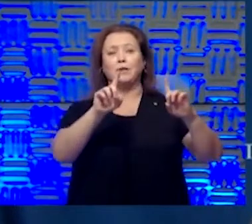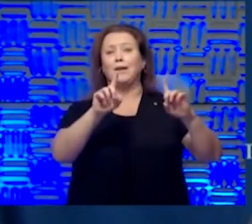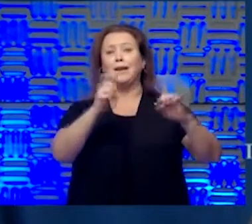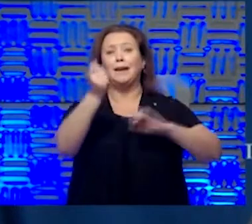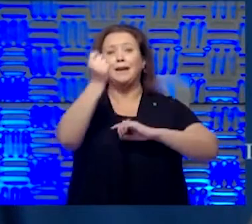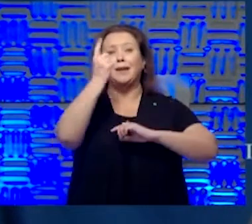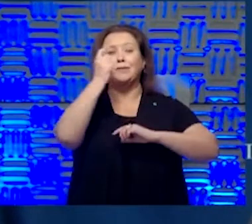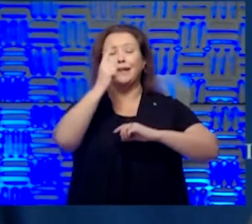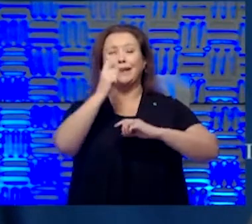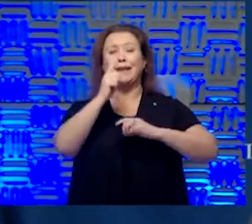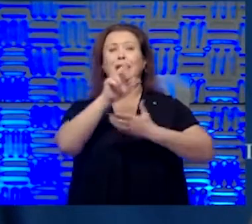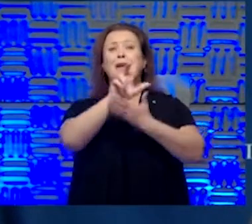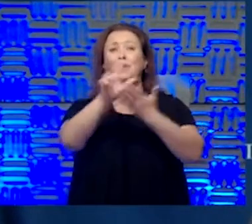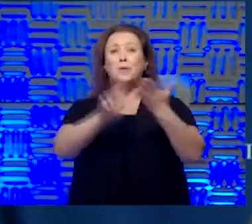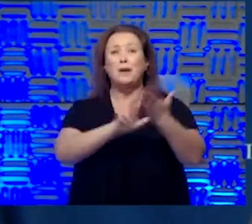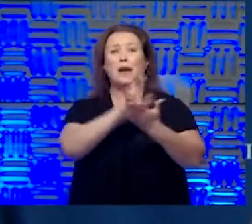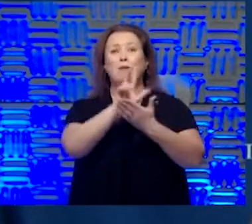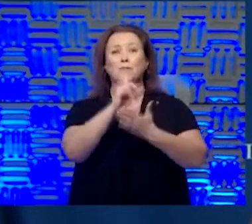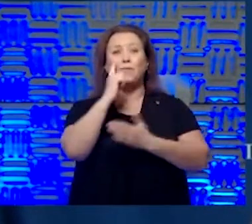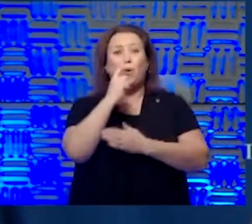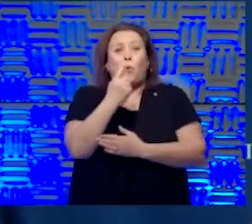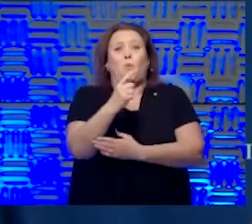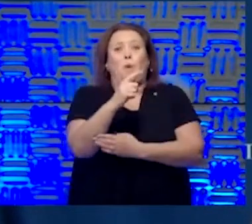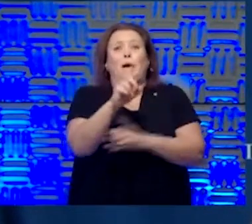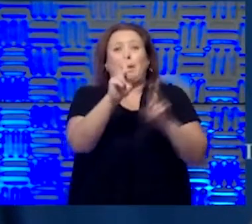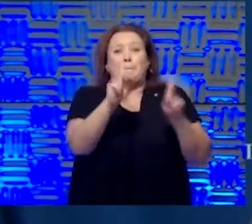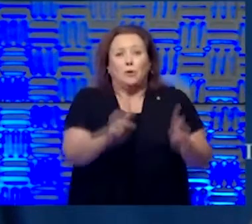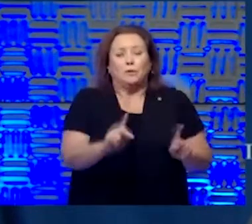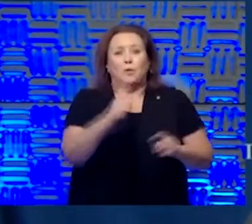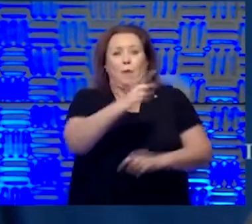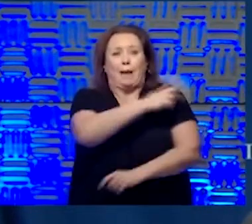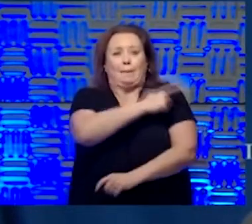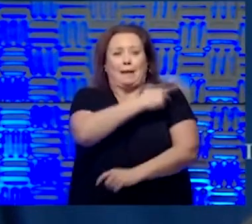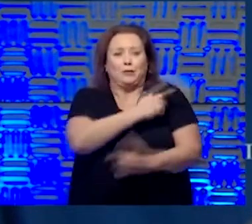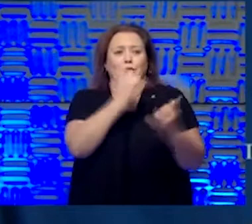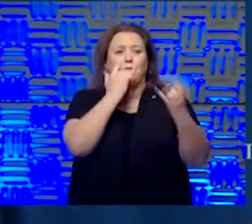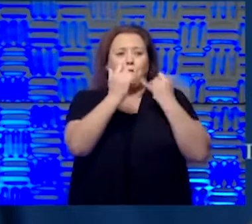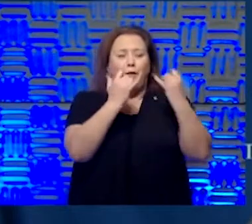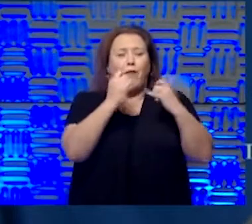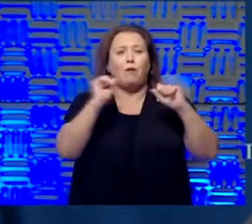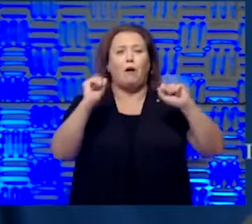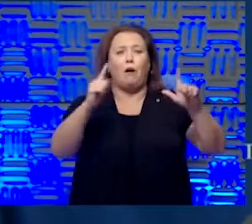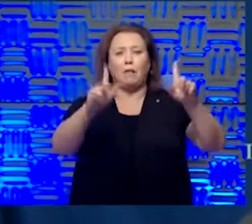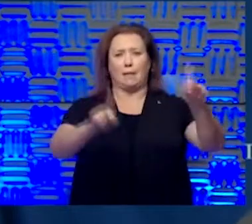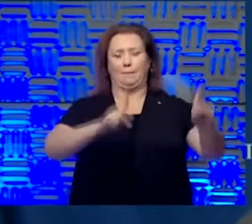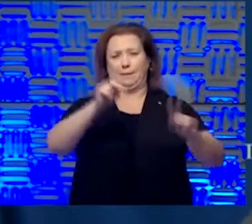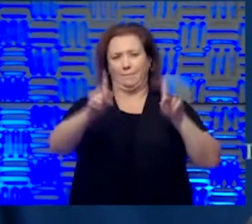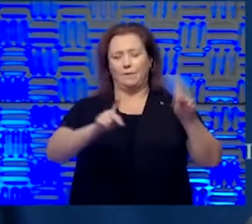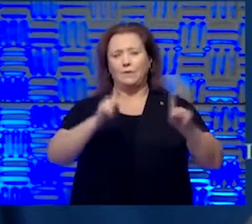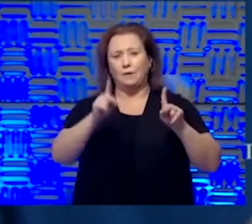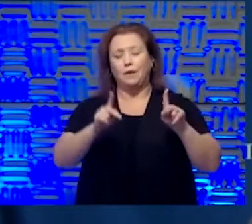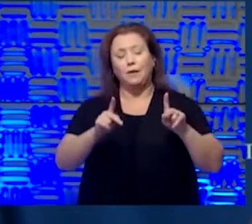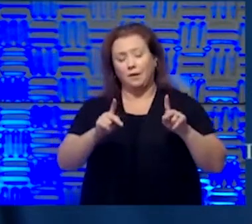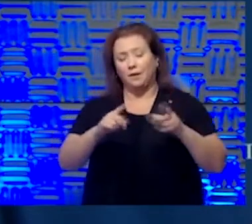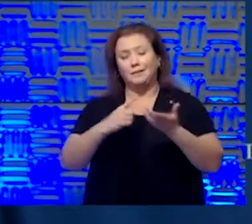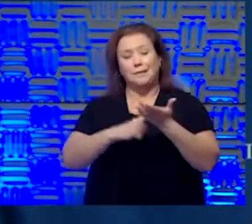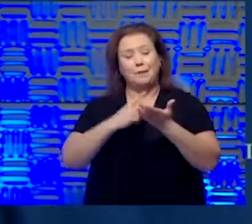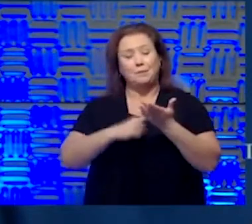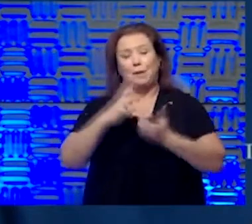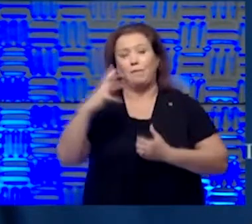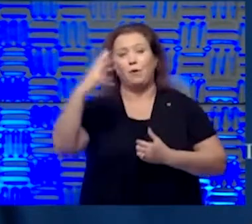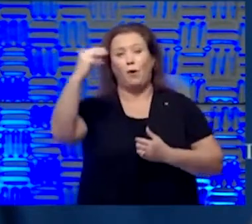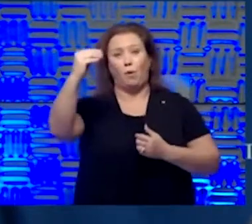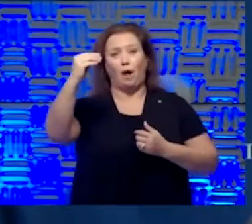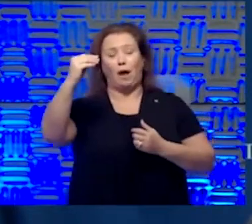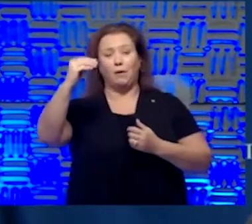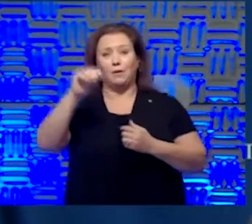to 3 hours with one case to make all the phone calls. And occasionally we even have to do things like get out into the community and